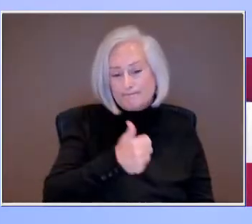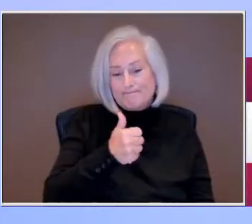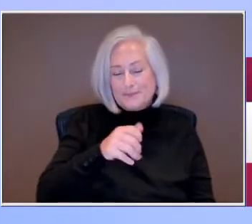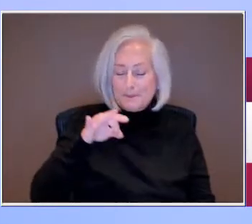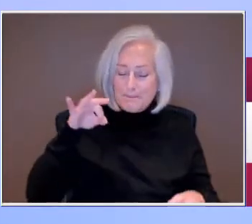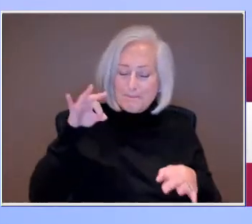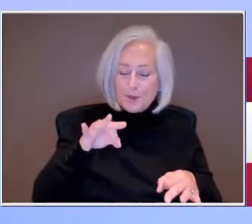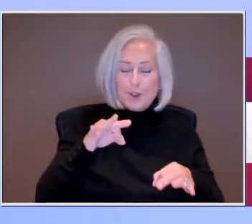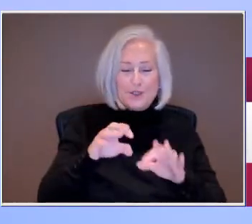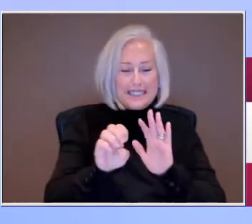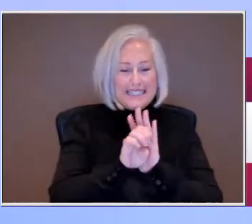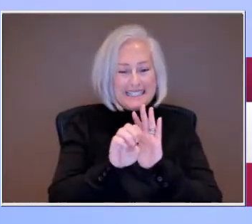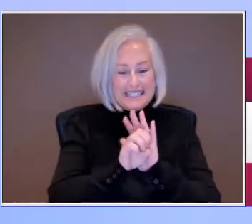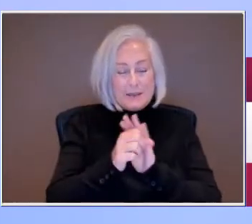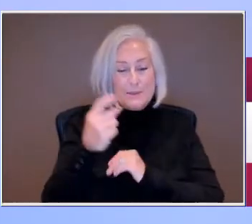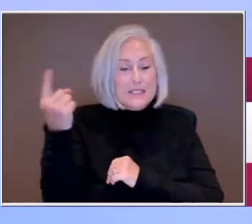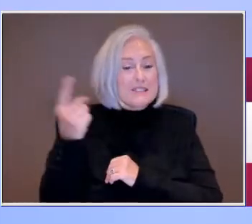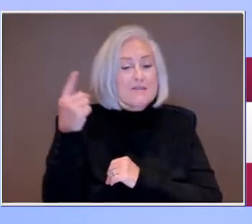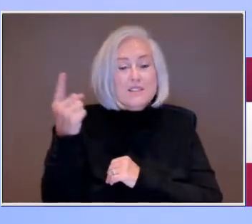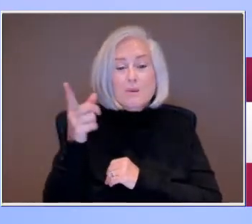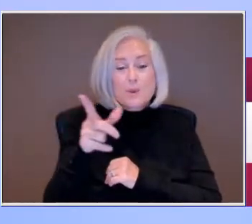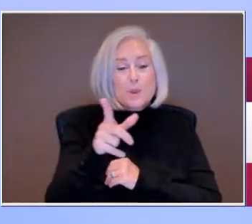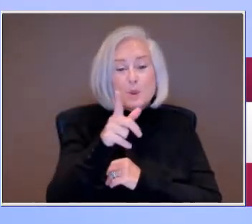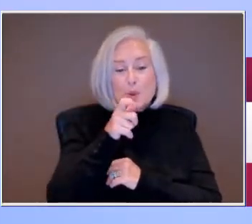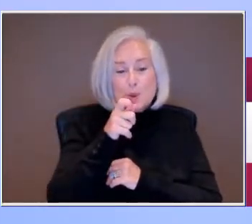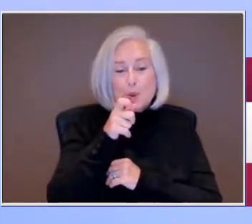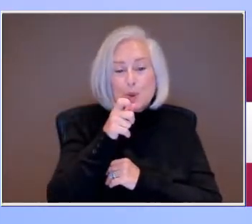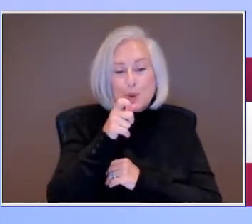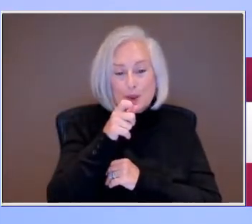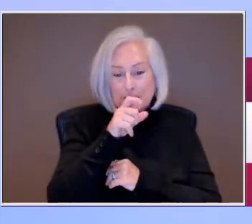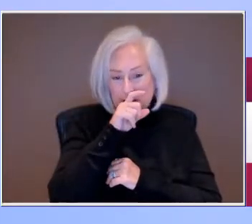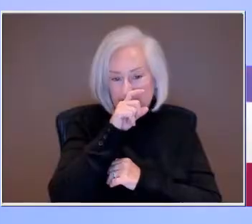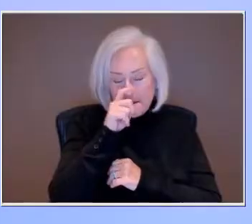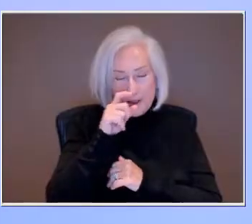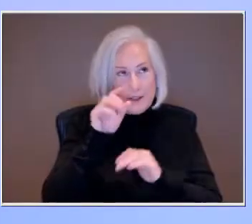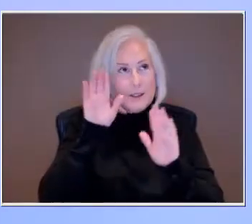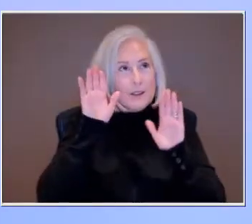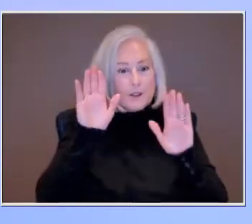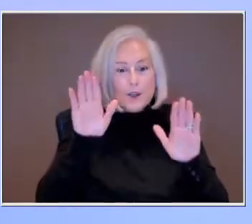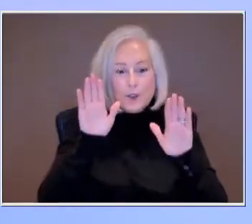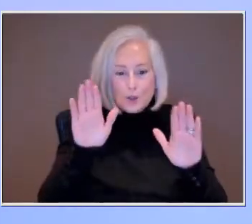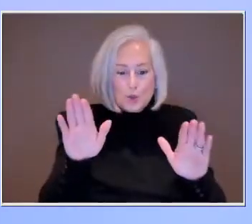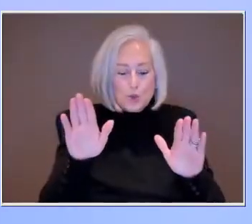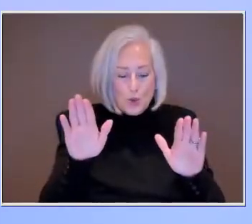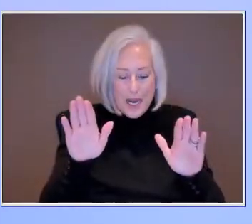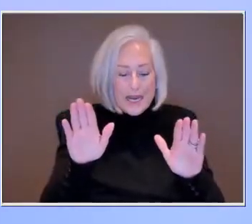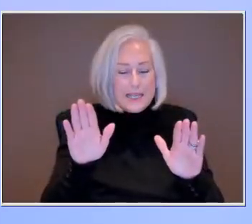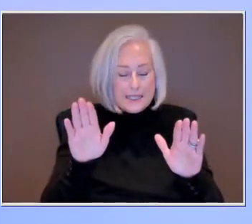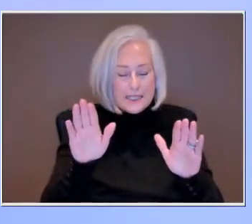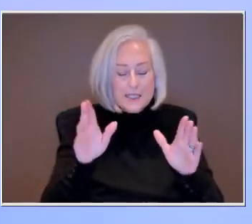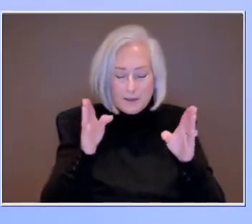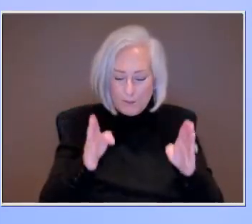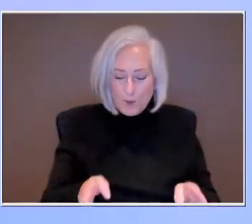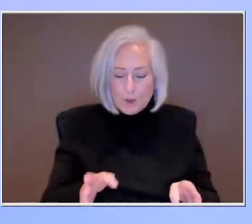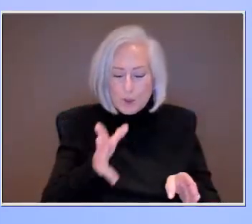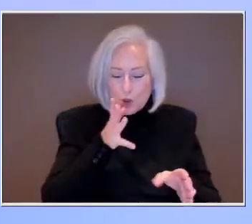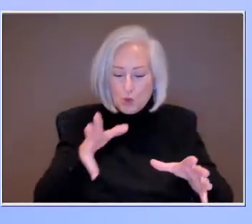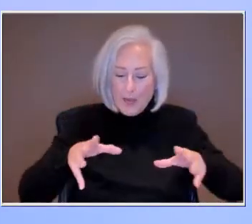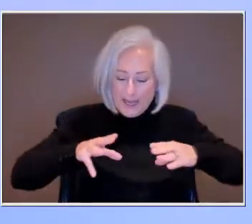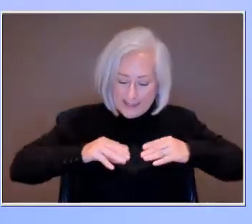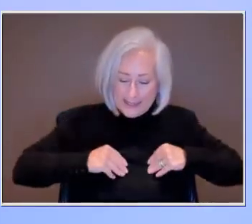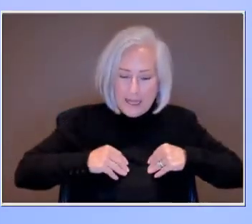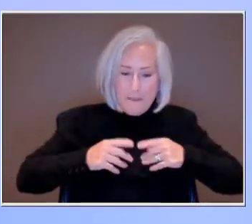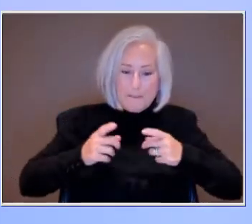of someone who has been, as Dr. Shaw says, a great steward of his gift. You know, he's done everything